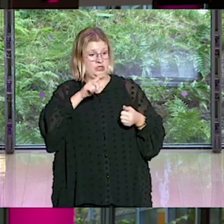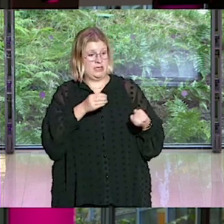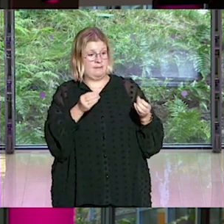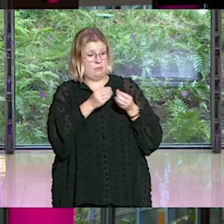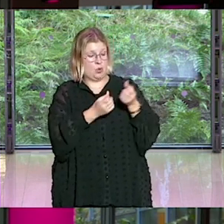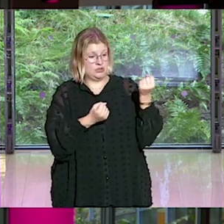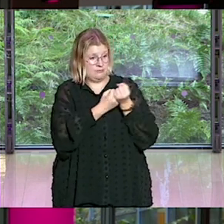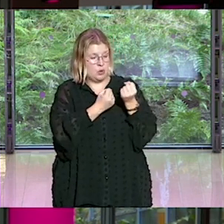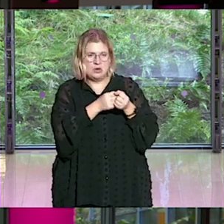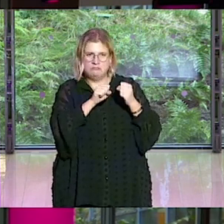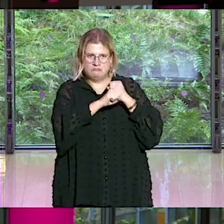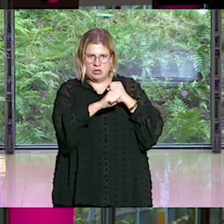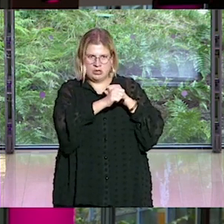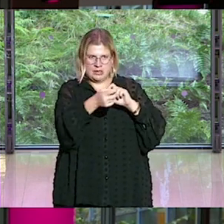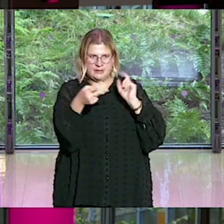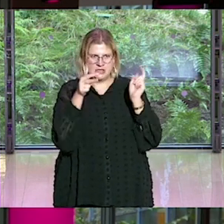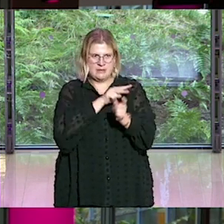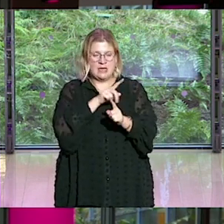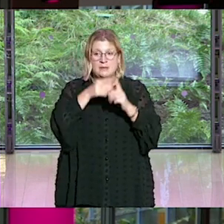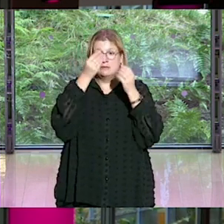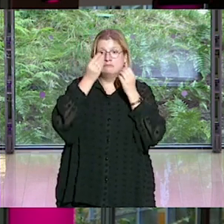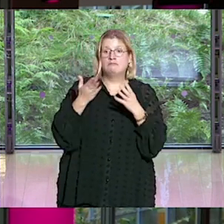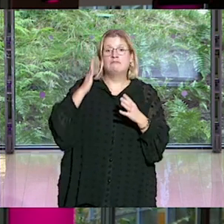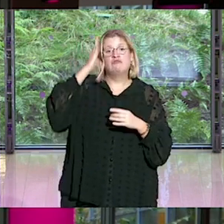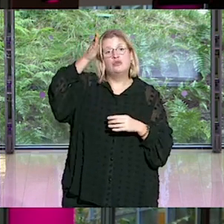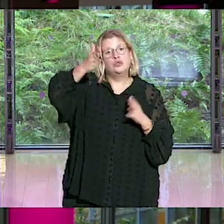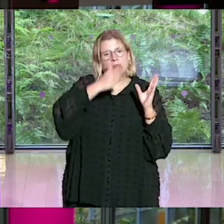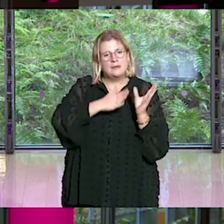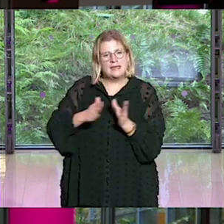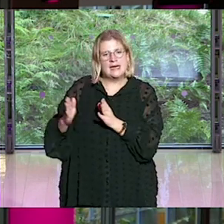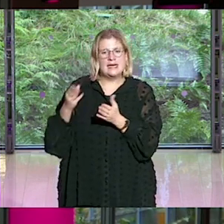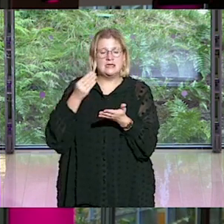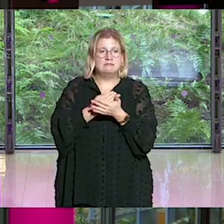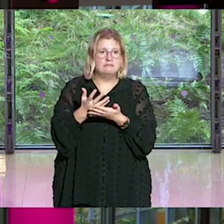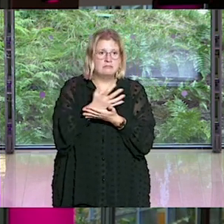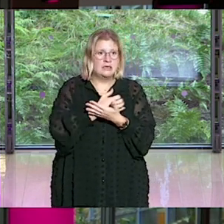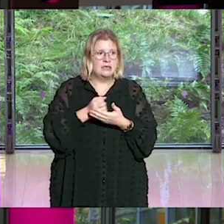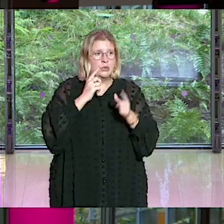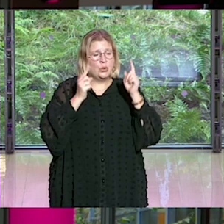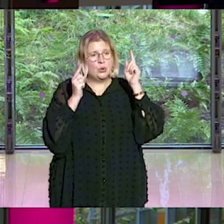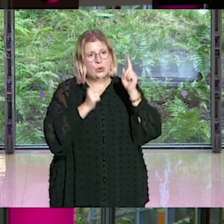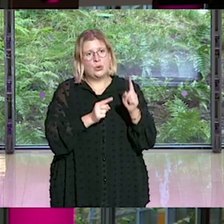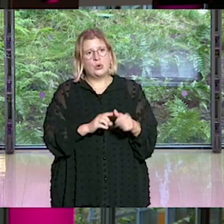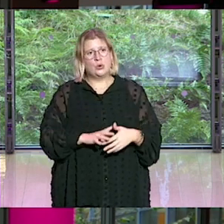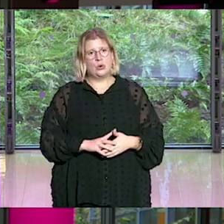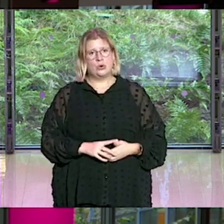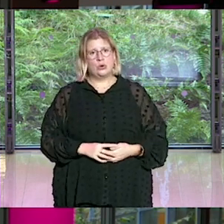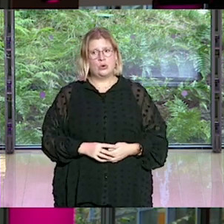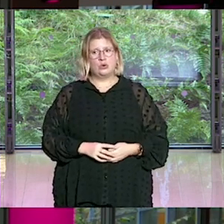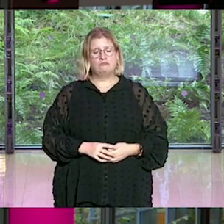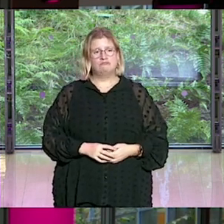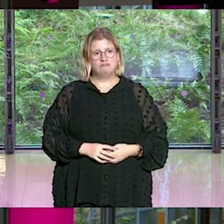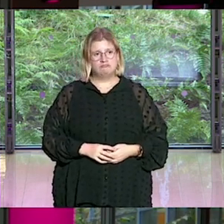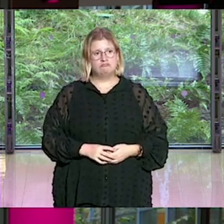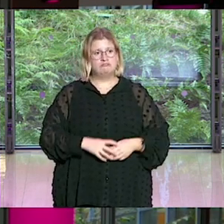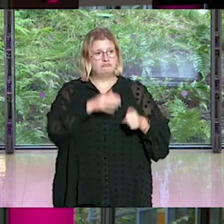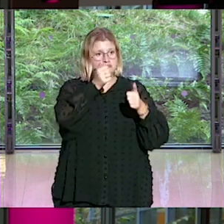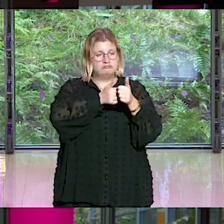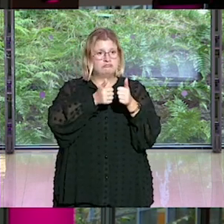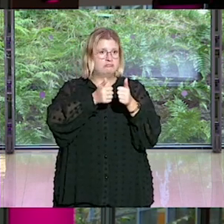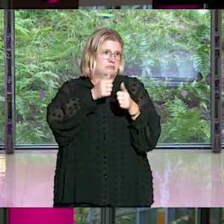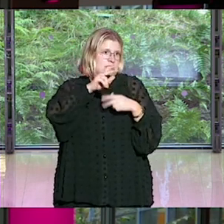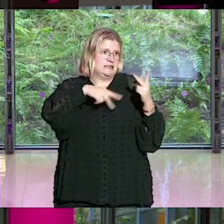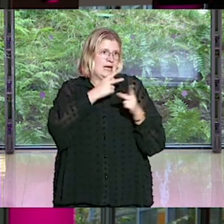marketing perspective, it could also inform future planning, revenue goals, all of those kinds of